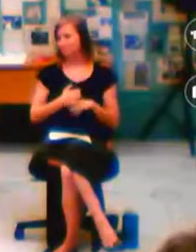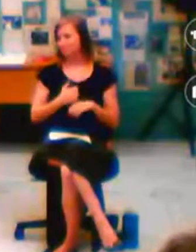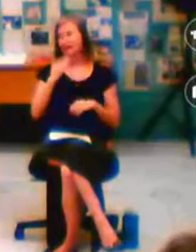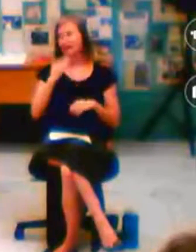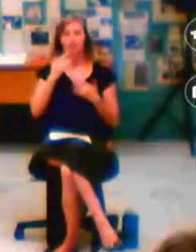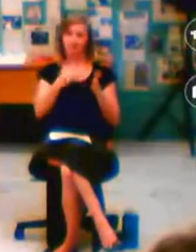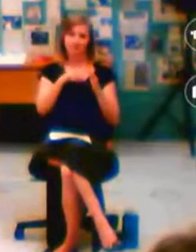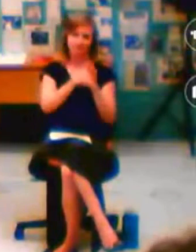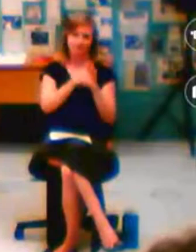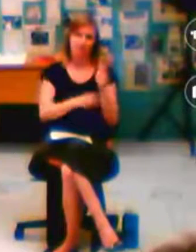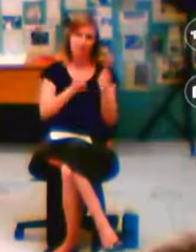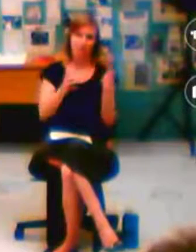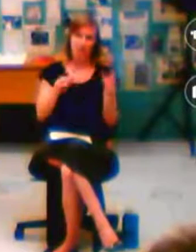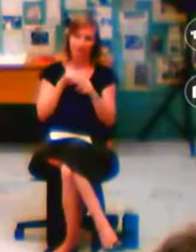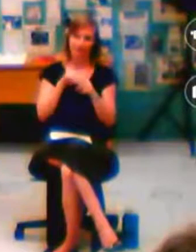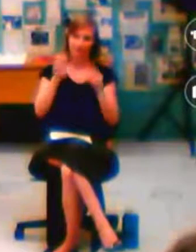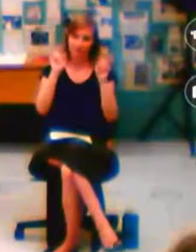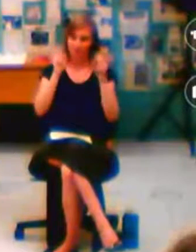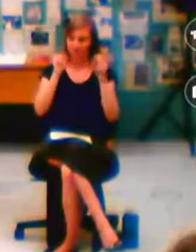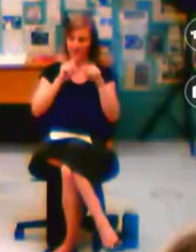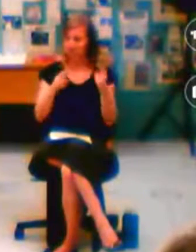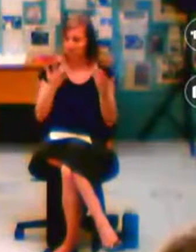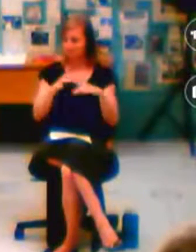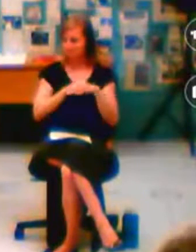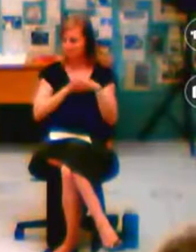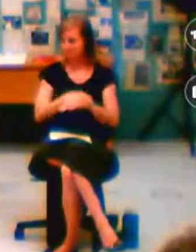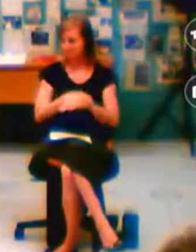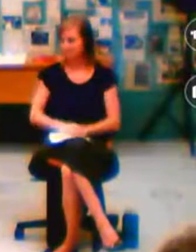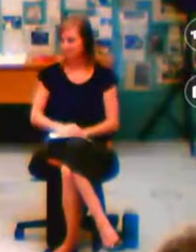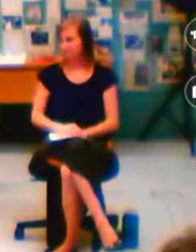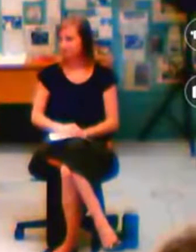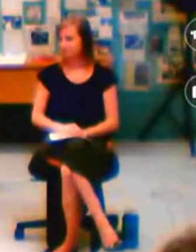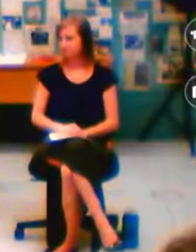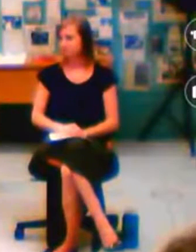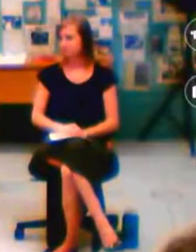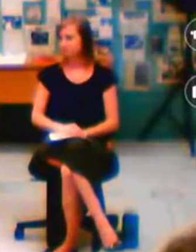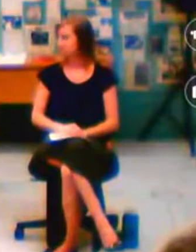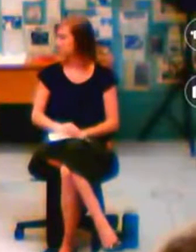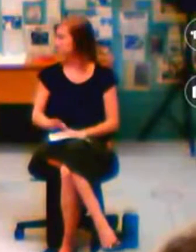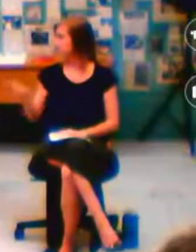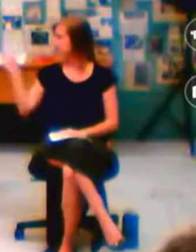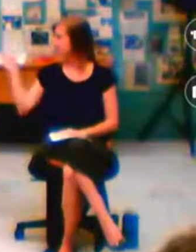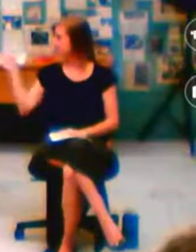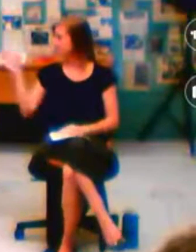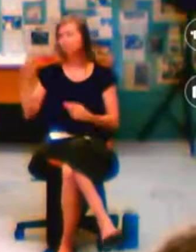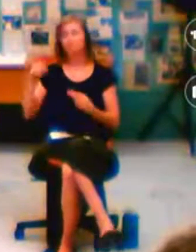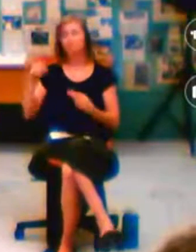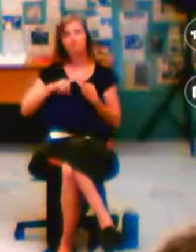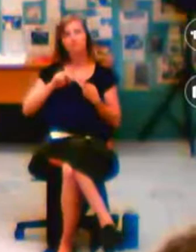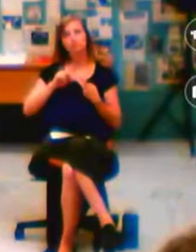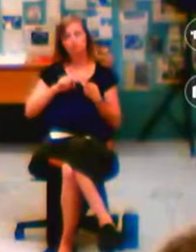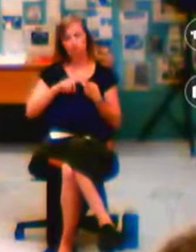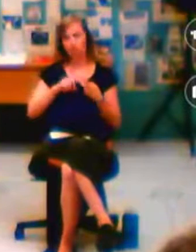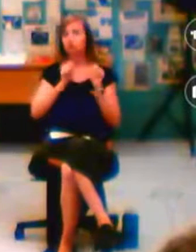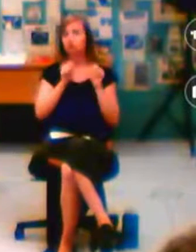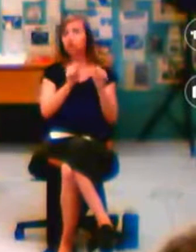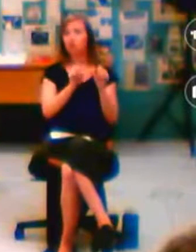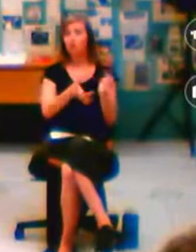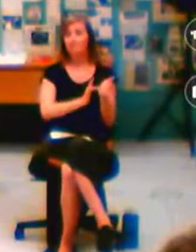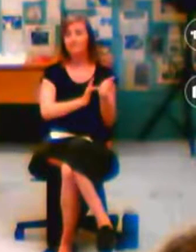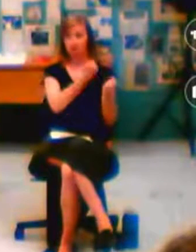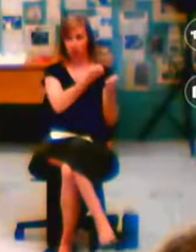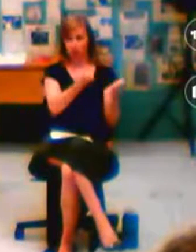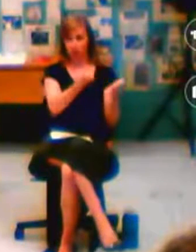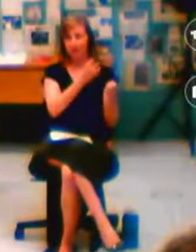that they use to subsidize the hospital. Here, the hospitals are on their own. So just leave it at that. You probably don't want to know any more about